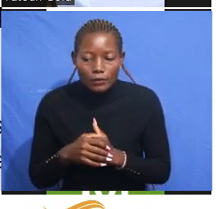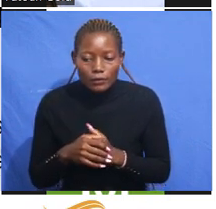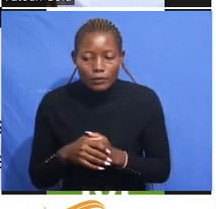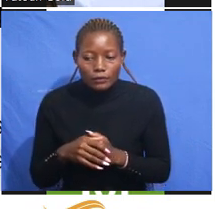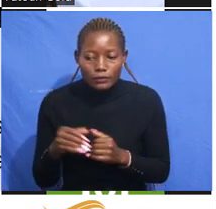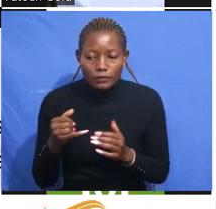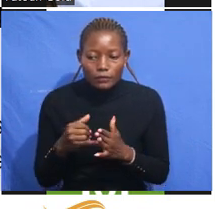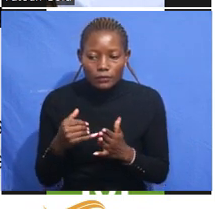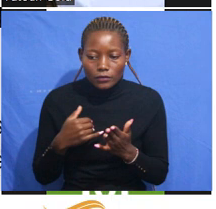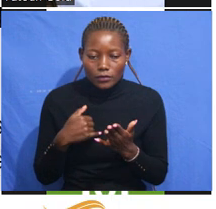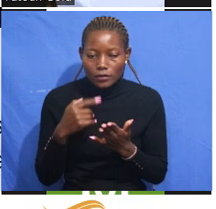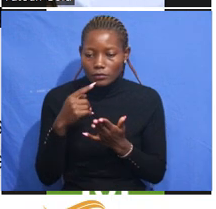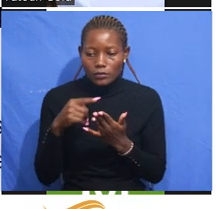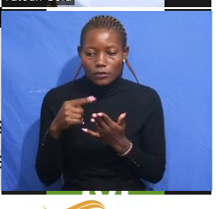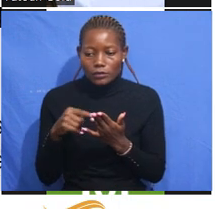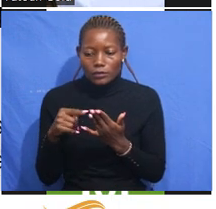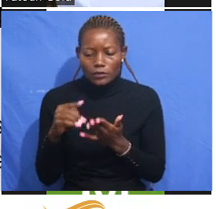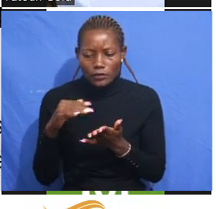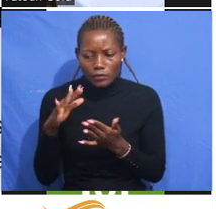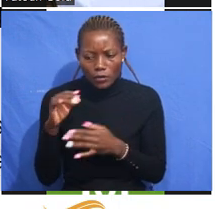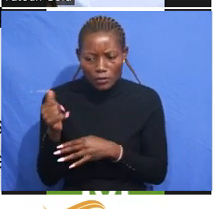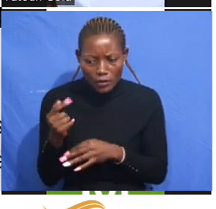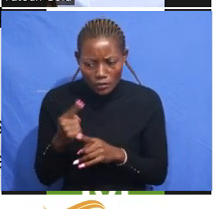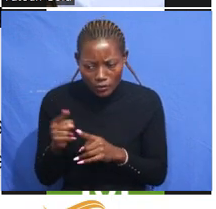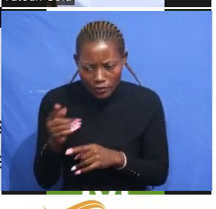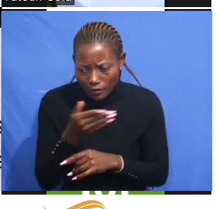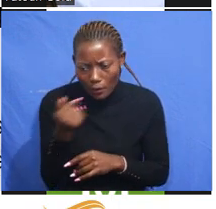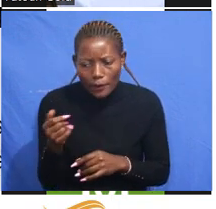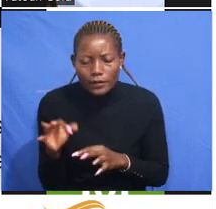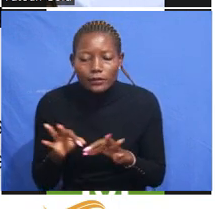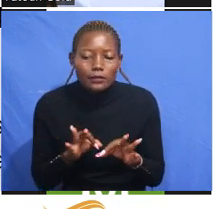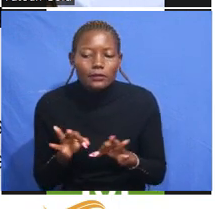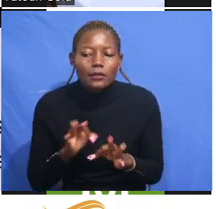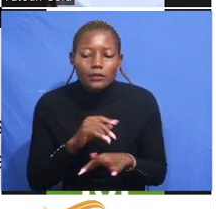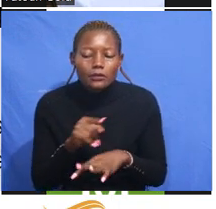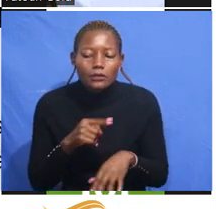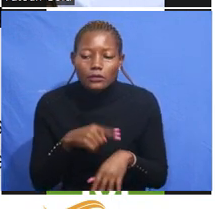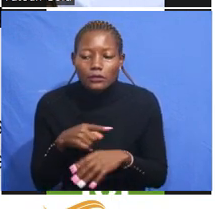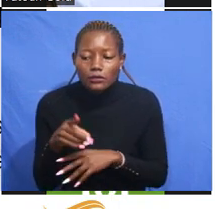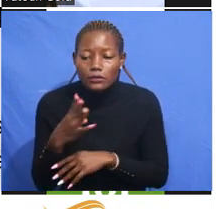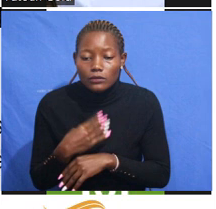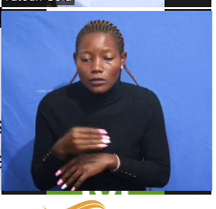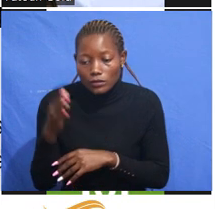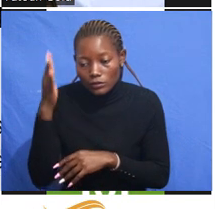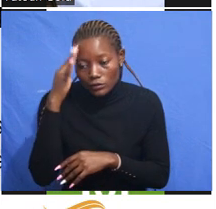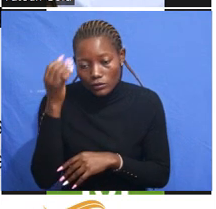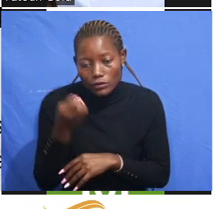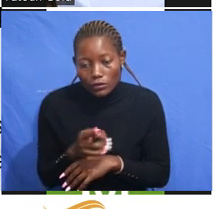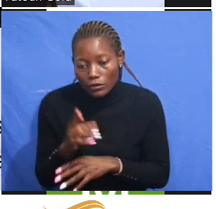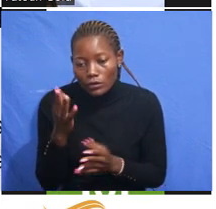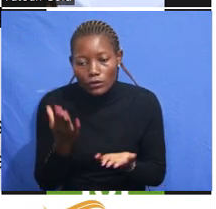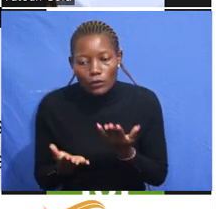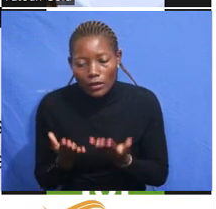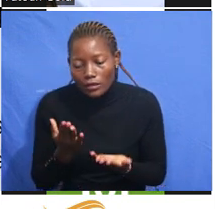been proven as such, but it is the best explanation when you want to know, or when you want to